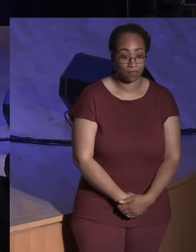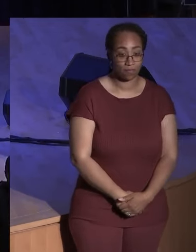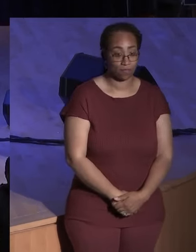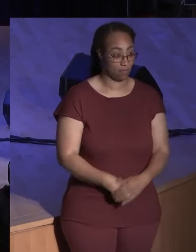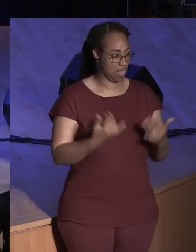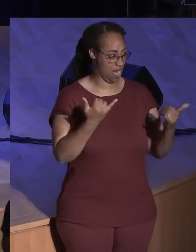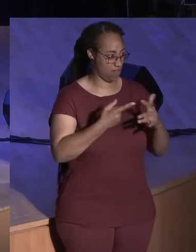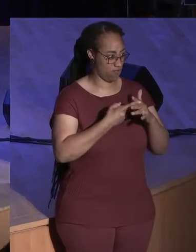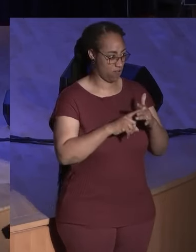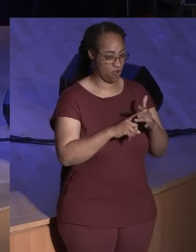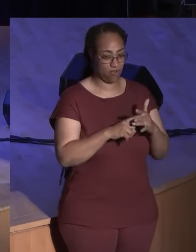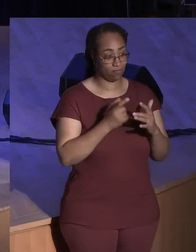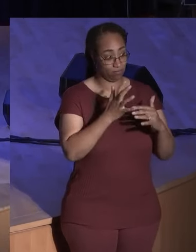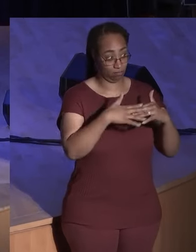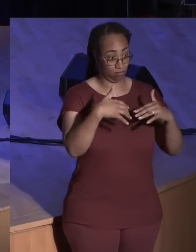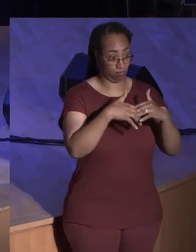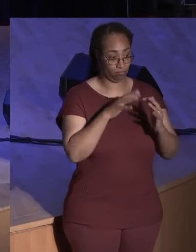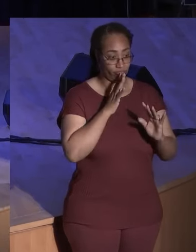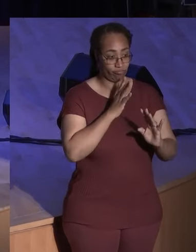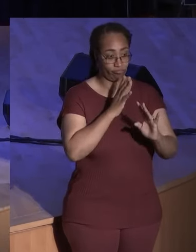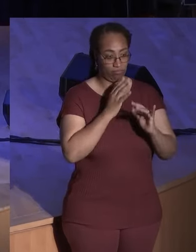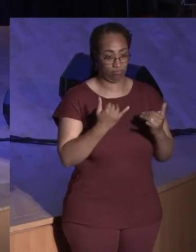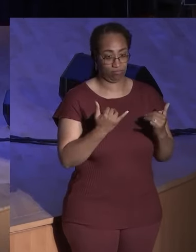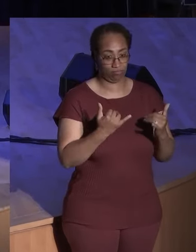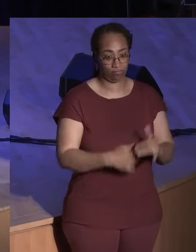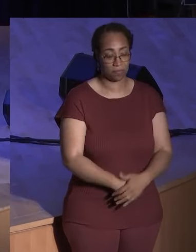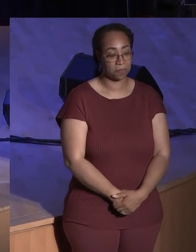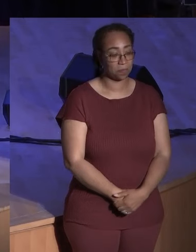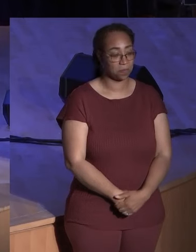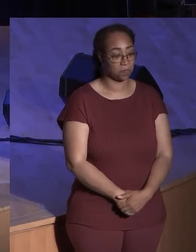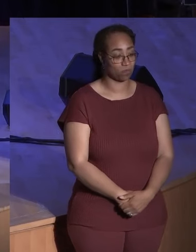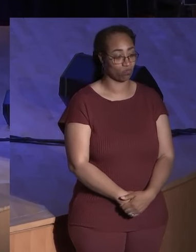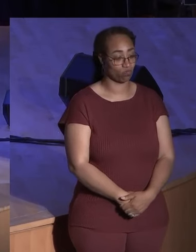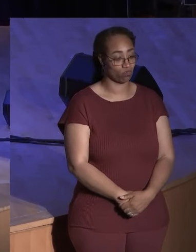O kauno ia ano ime, elia neho I ka hiki